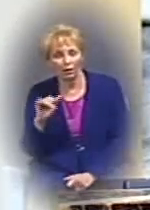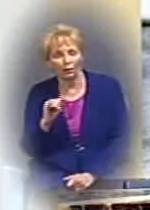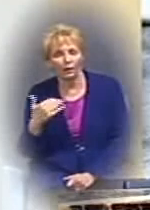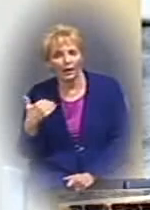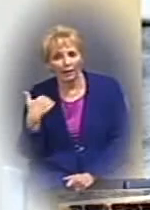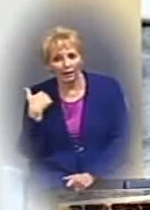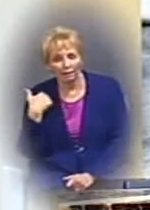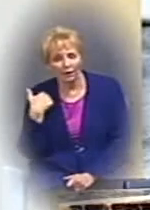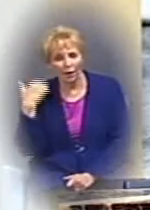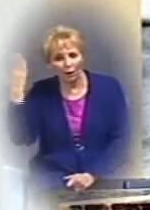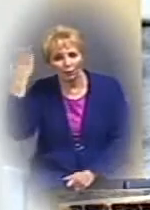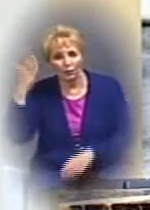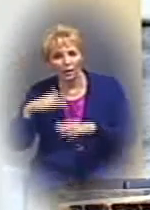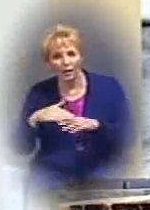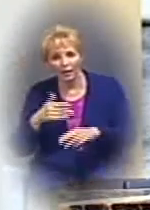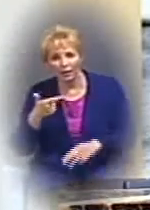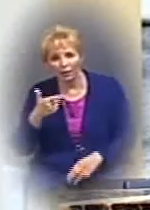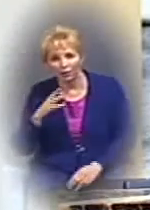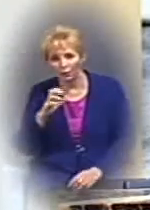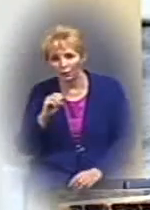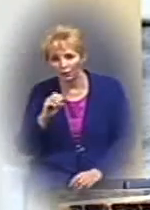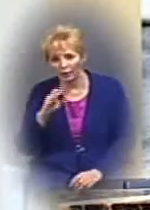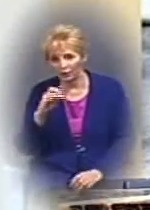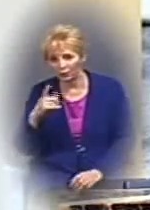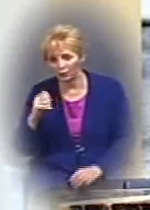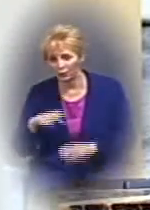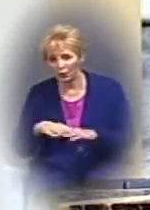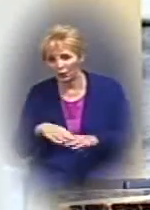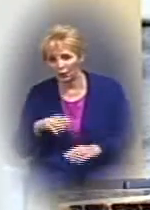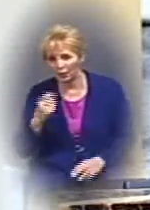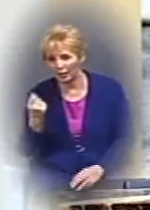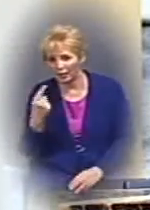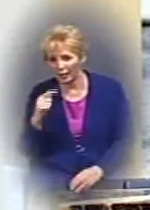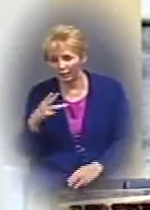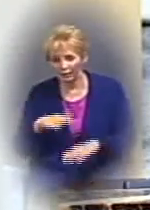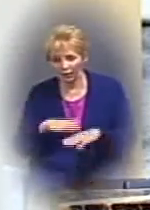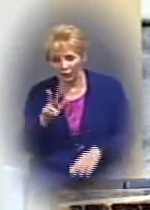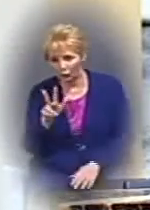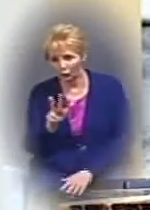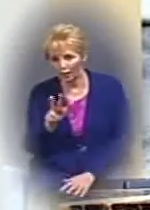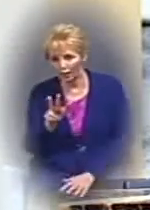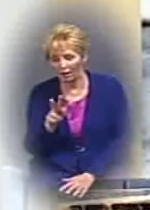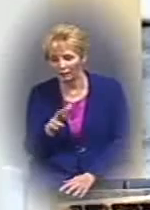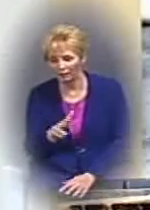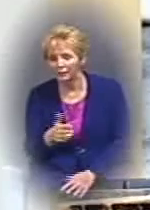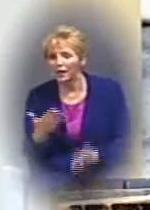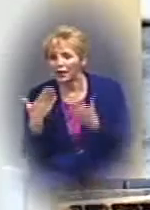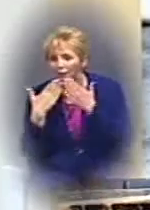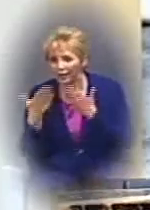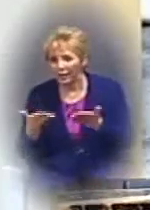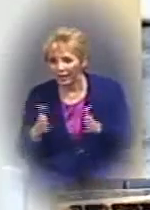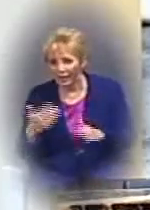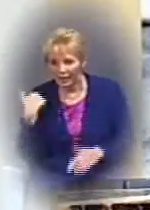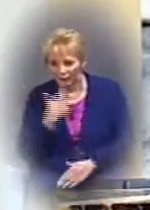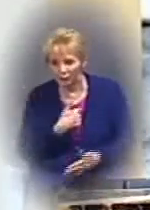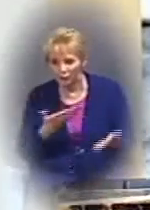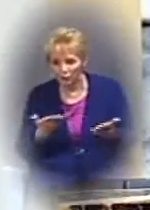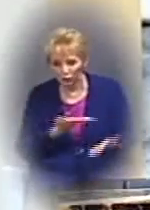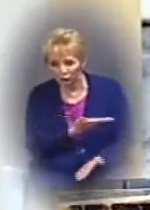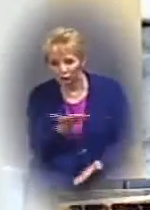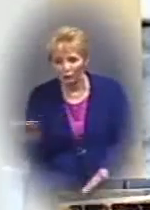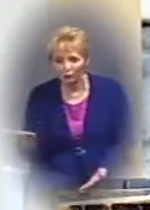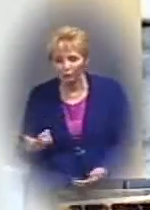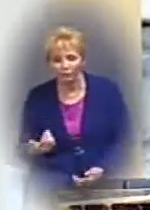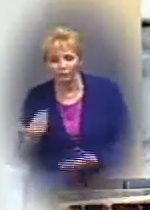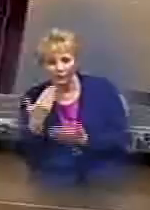another presentation at Grace Ridge on the 11th at 3 o'clock. So thank you for allowing us to serve you. Thank